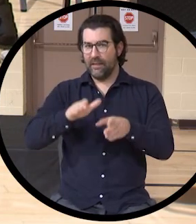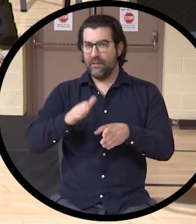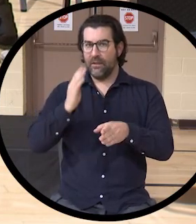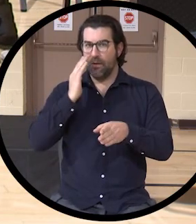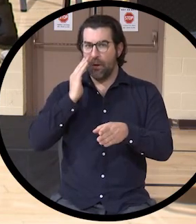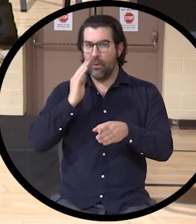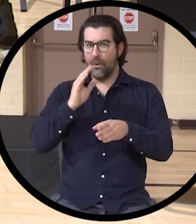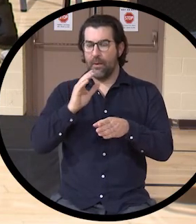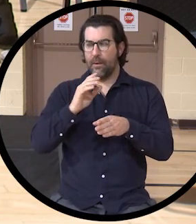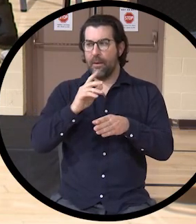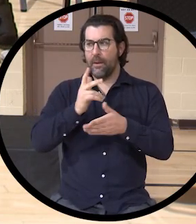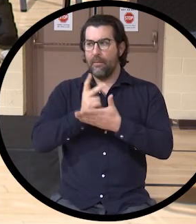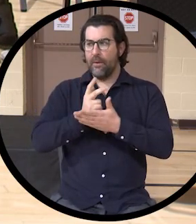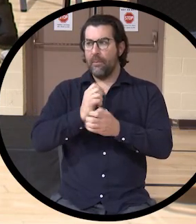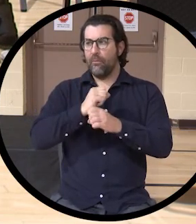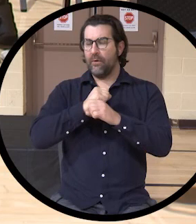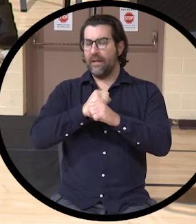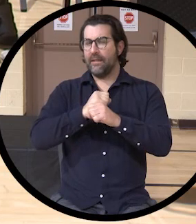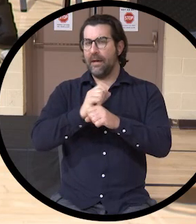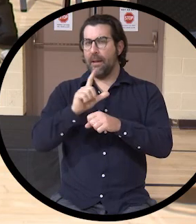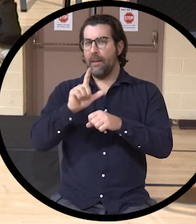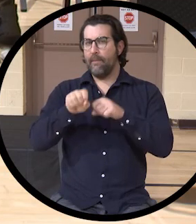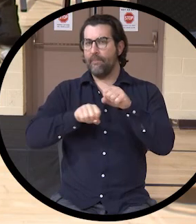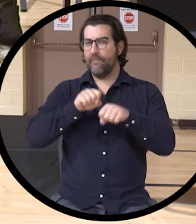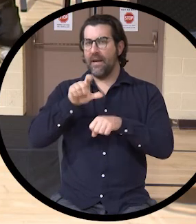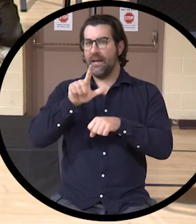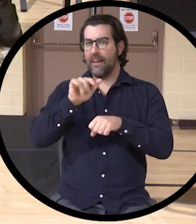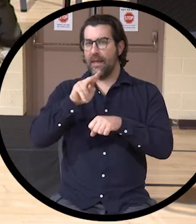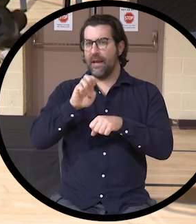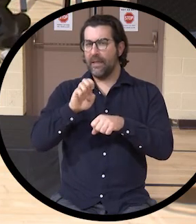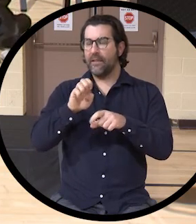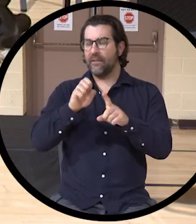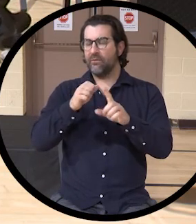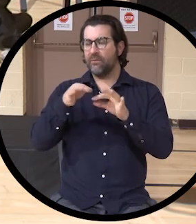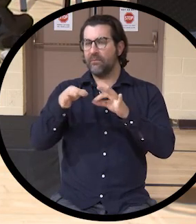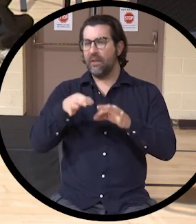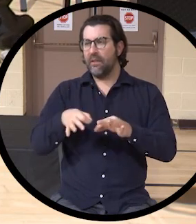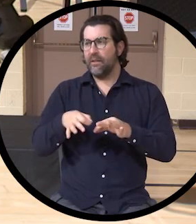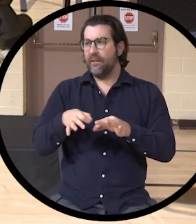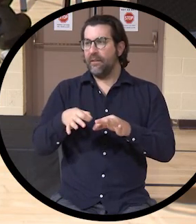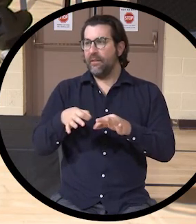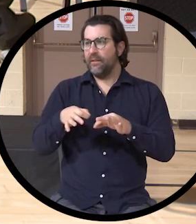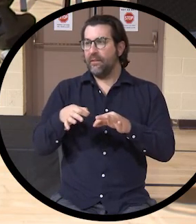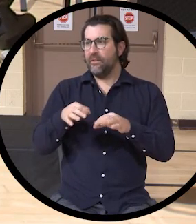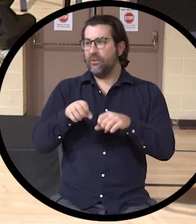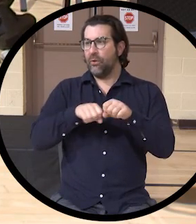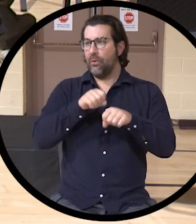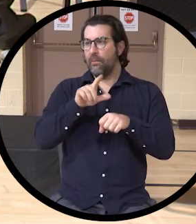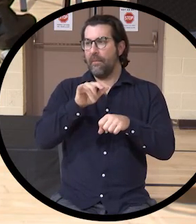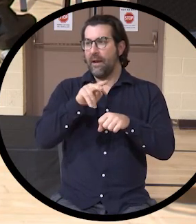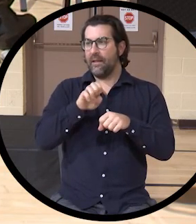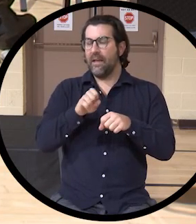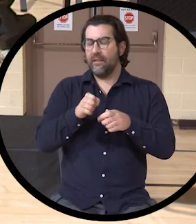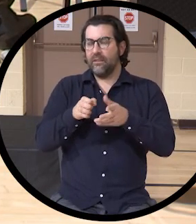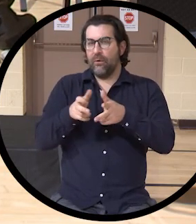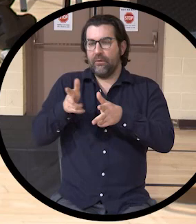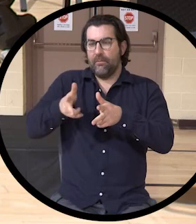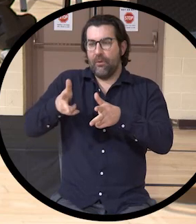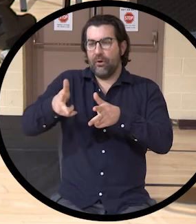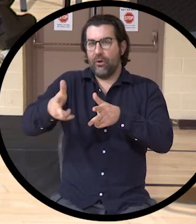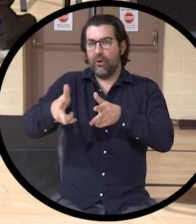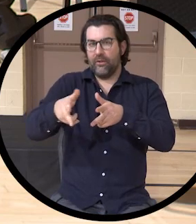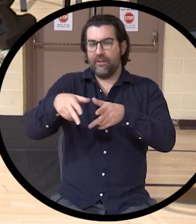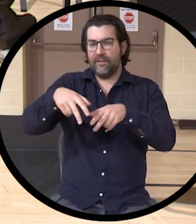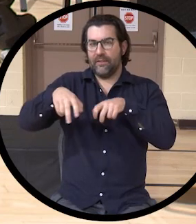concept of a parking protected bike lane is, but just for everybody else's knowledge, it's basically putting the bike lane between parked cars